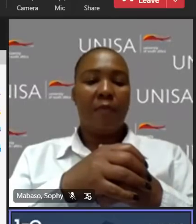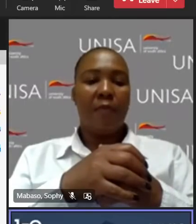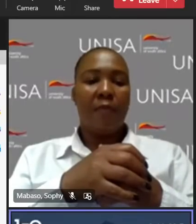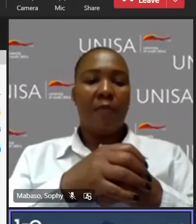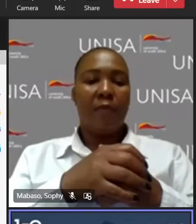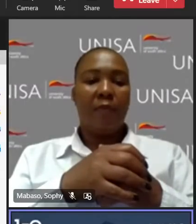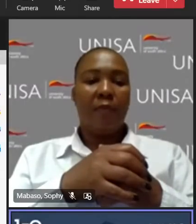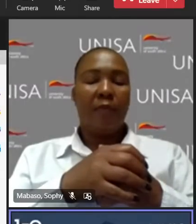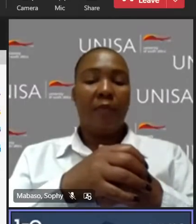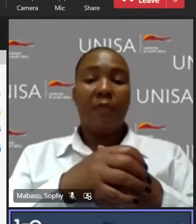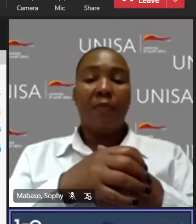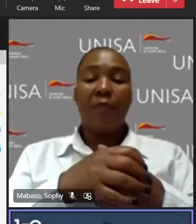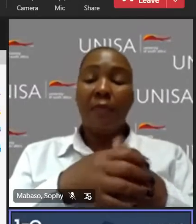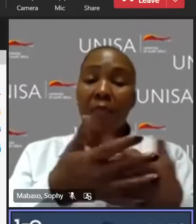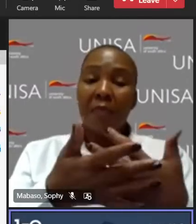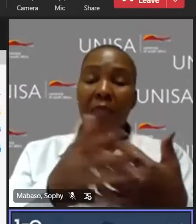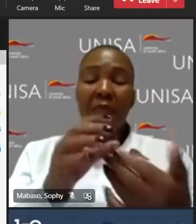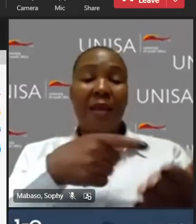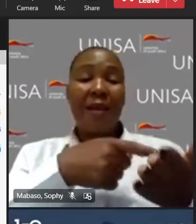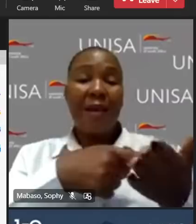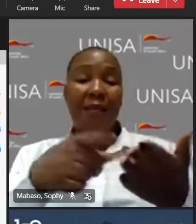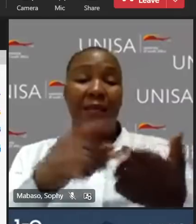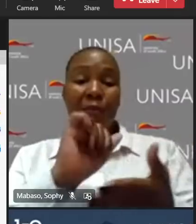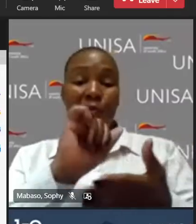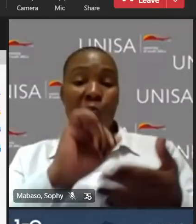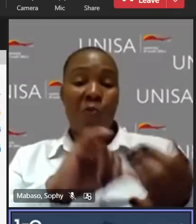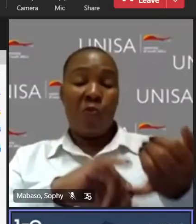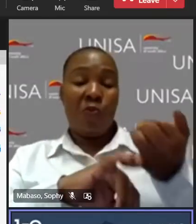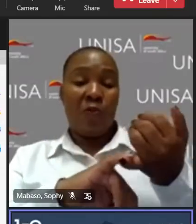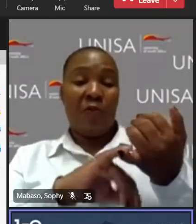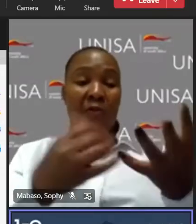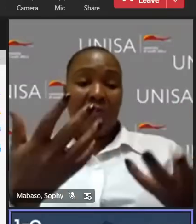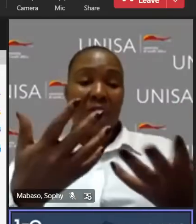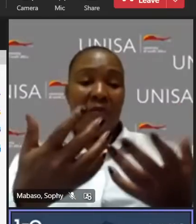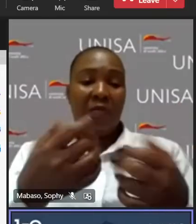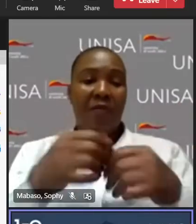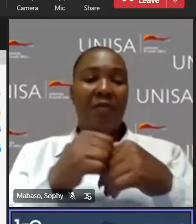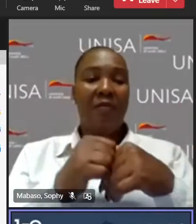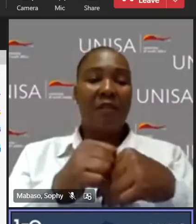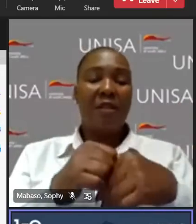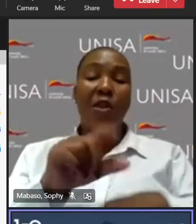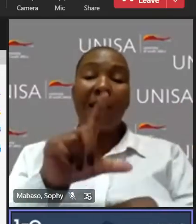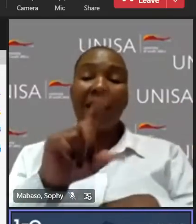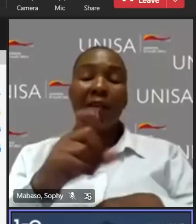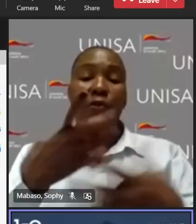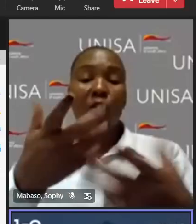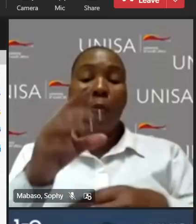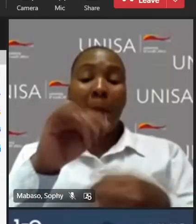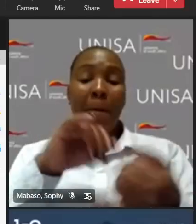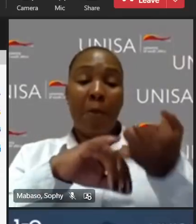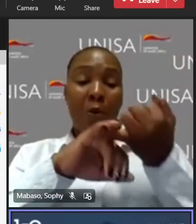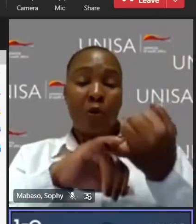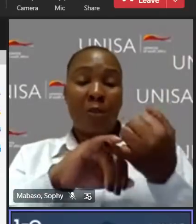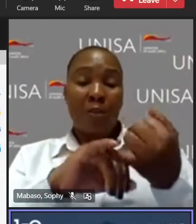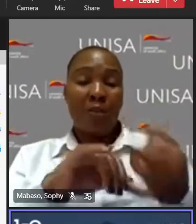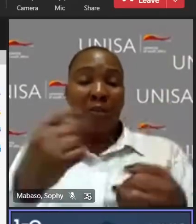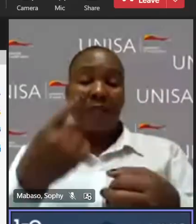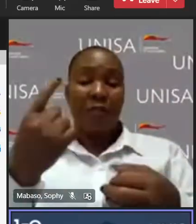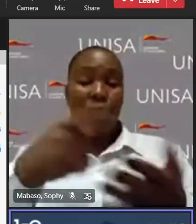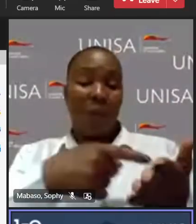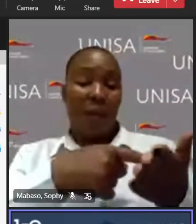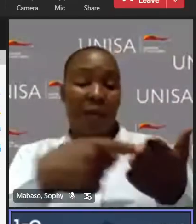So if you want to cancel a module, you can simply click on the module to be